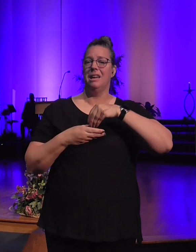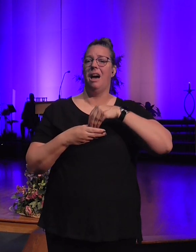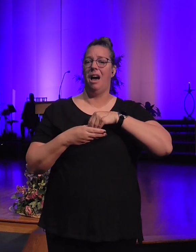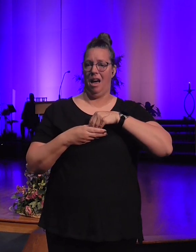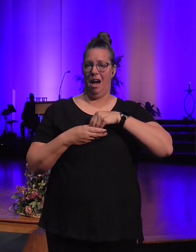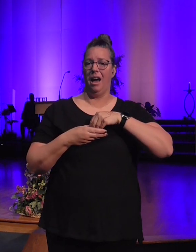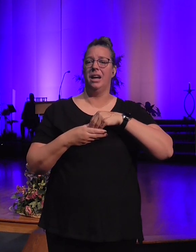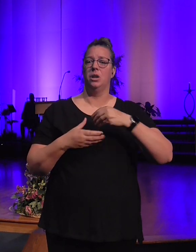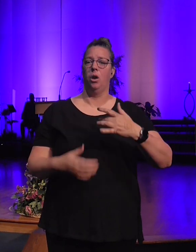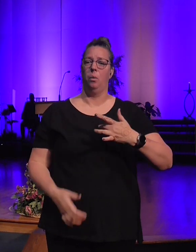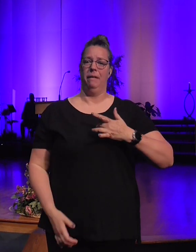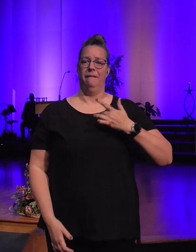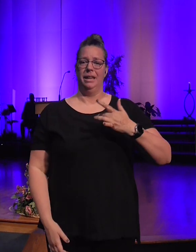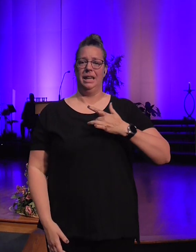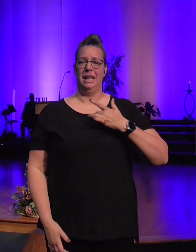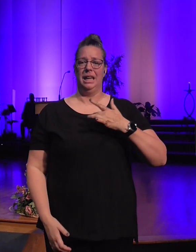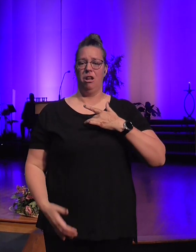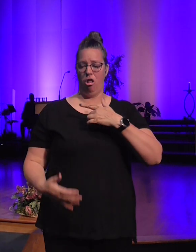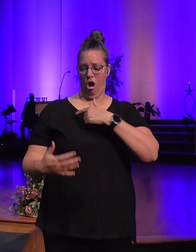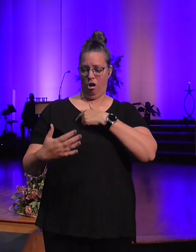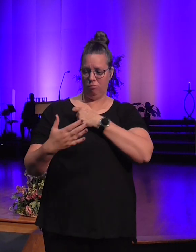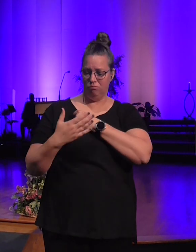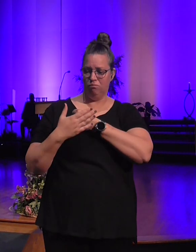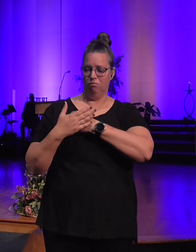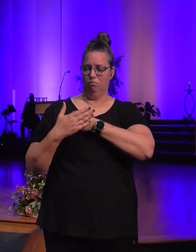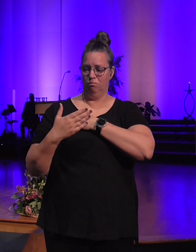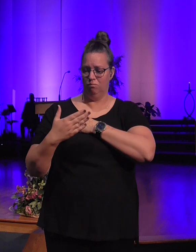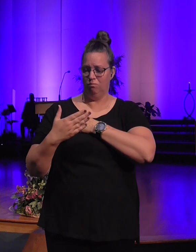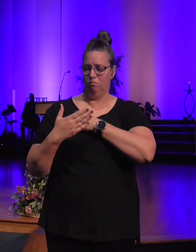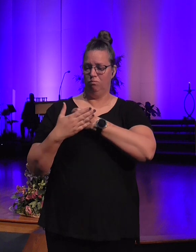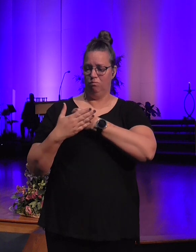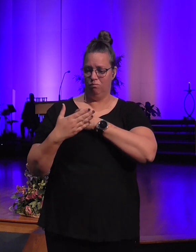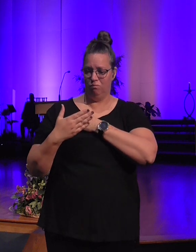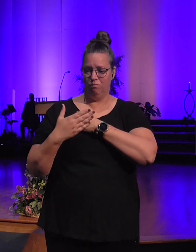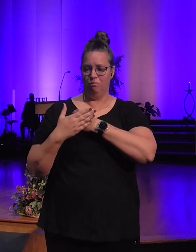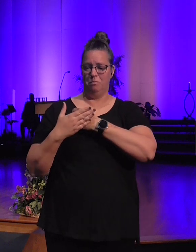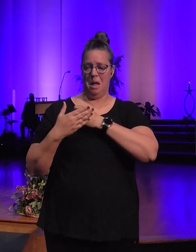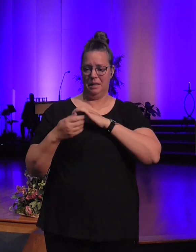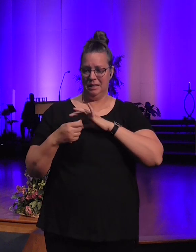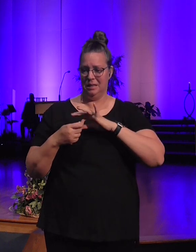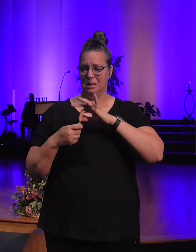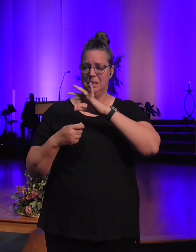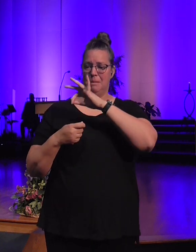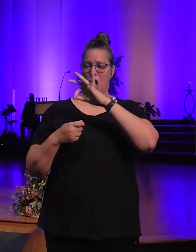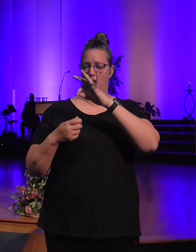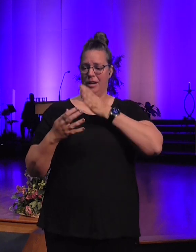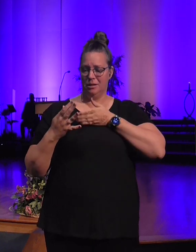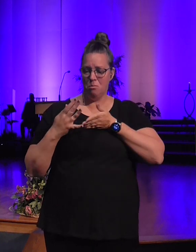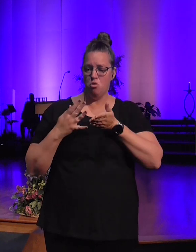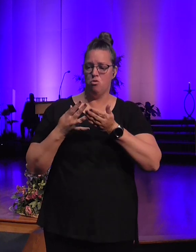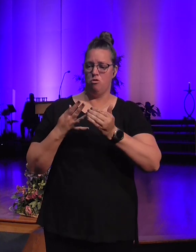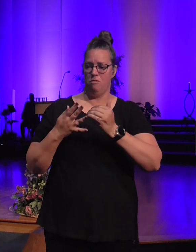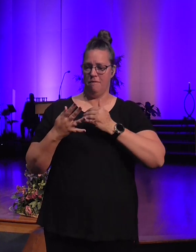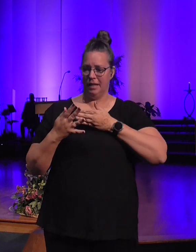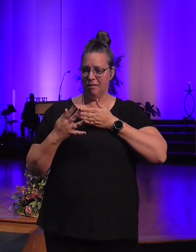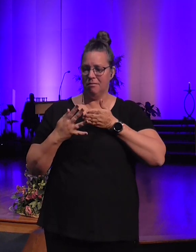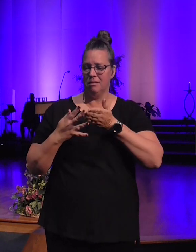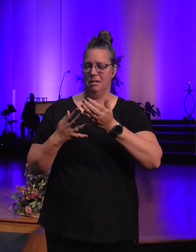that we can feel the heartbeat of Spirit moving in, through, and as